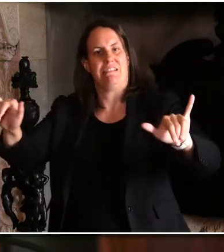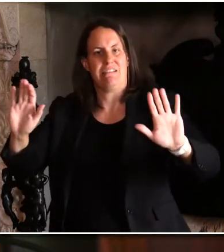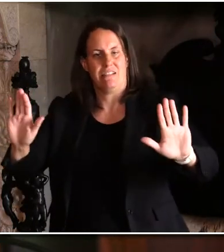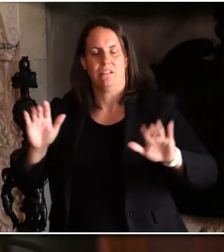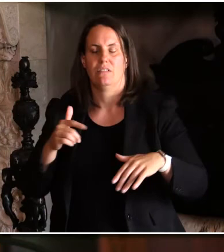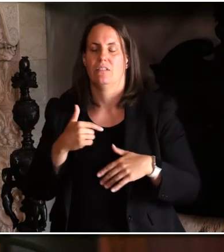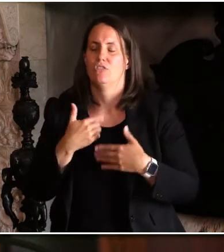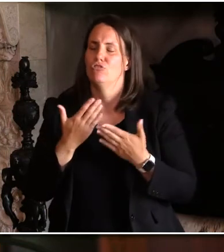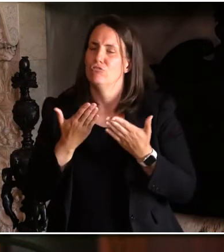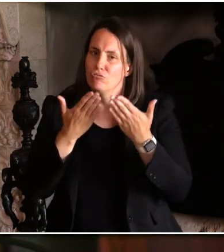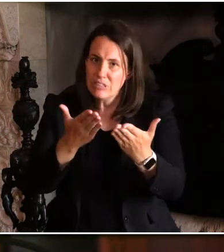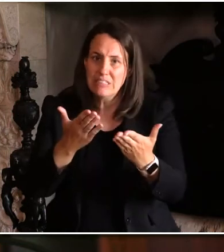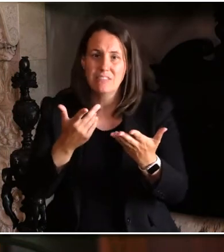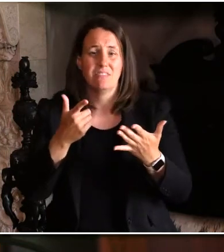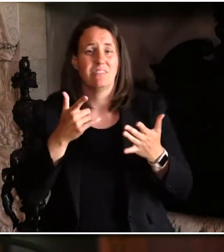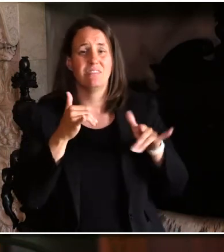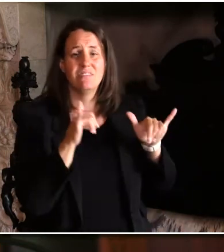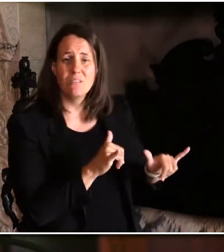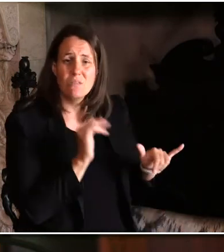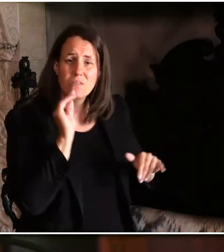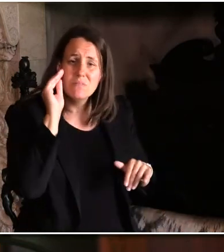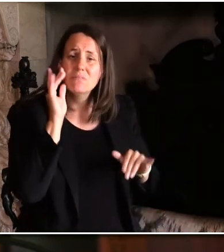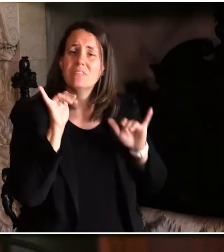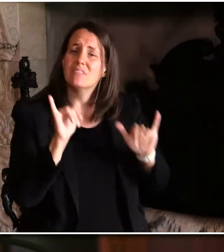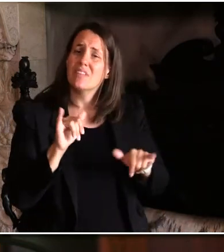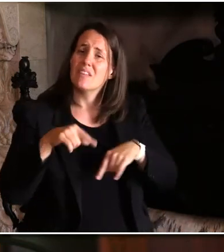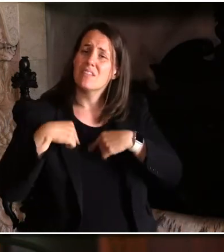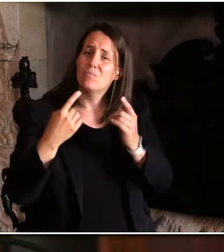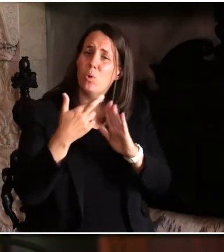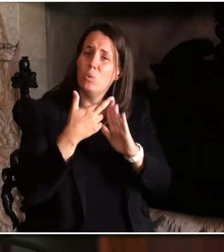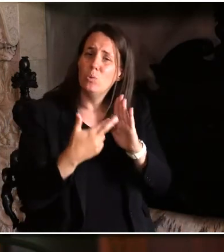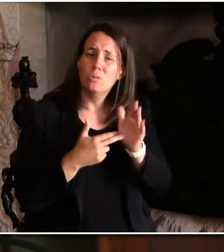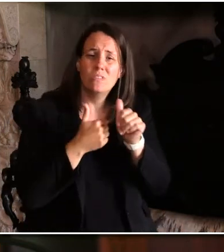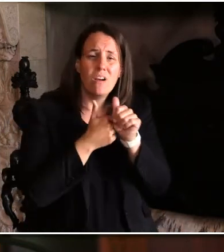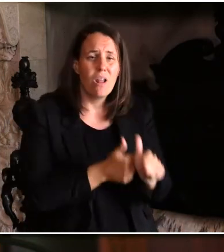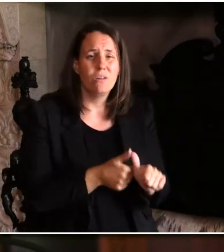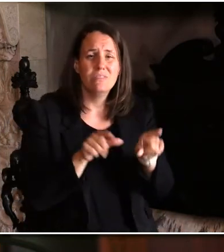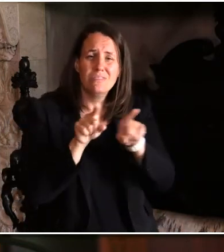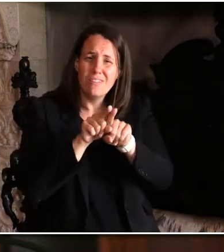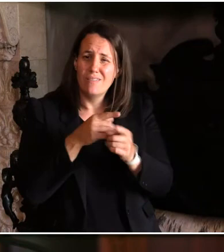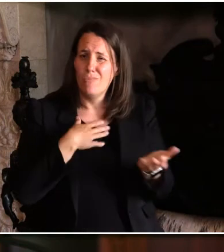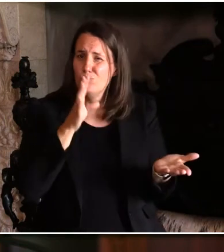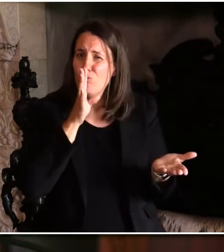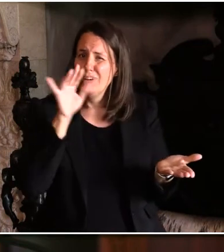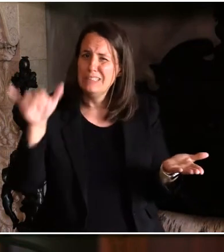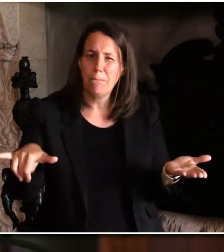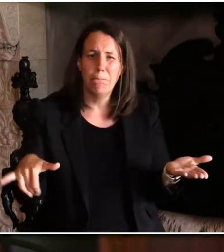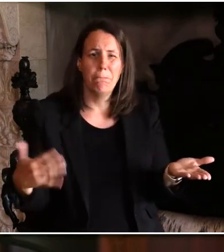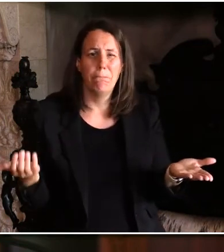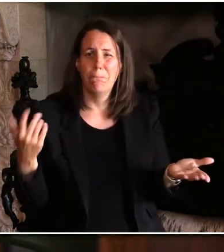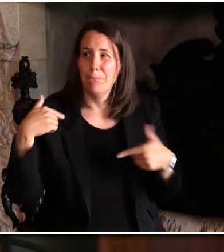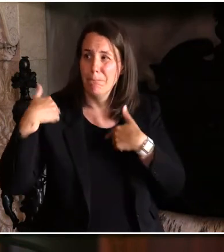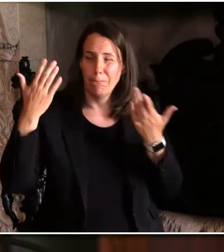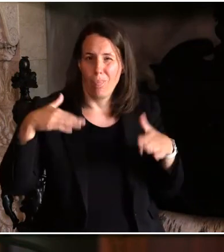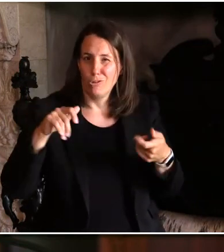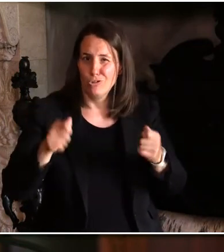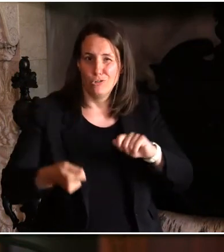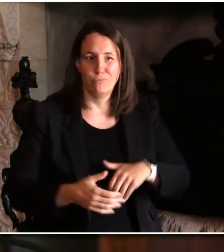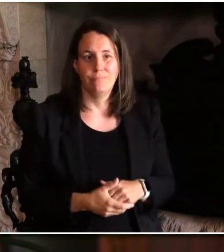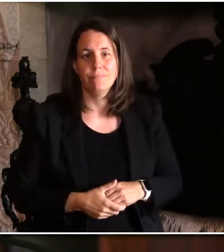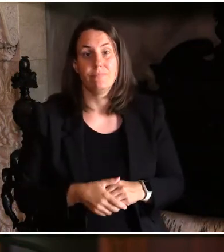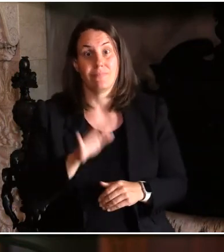the kinds of things they have been doing to minimize outbreaks and upticks in positive